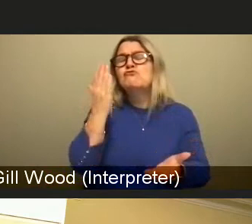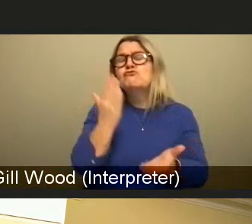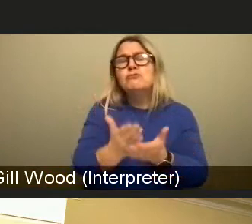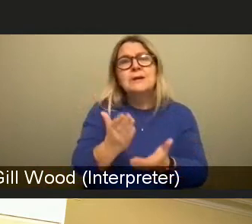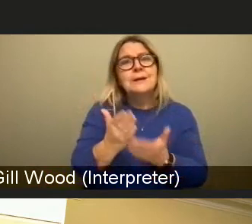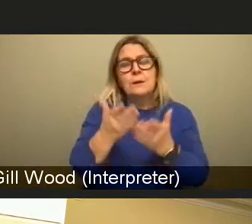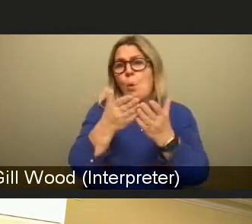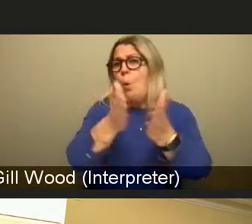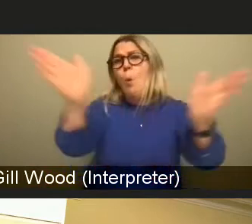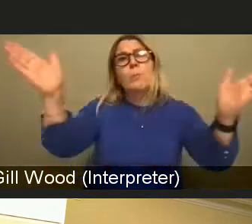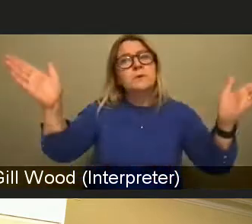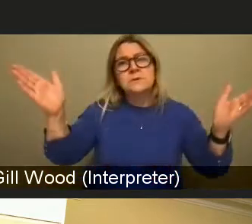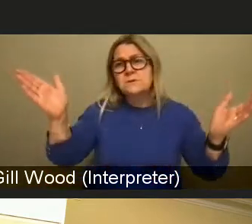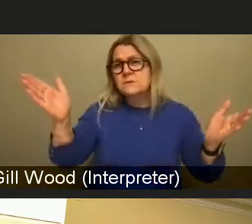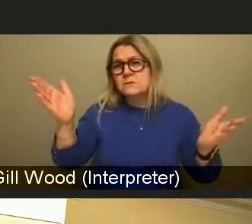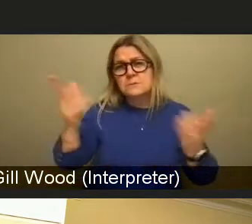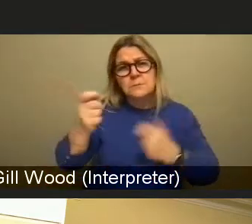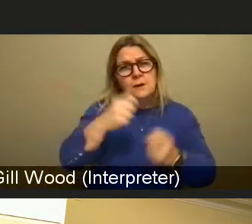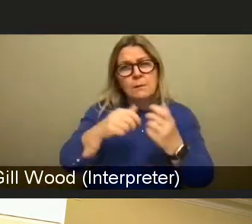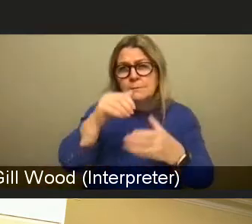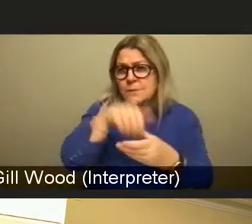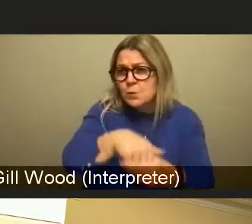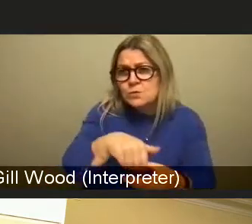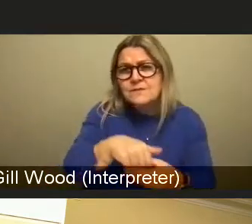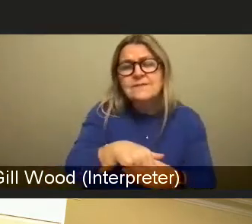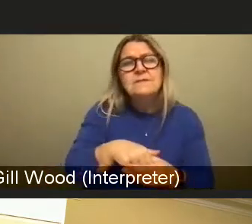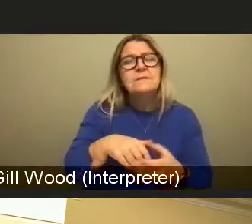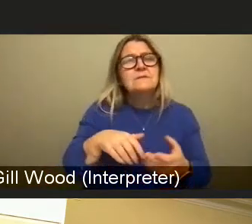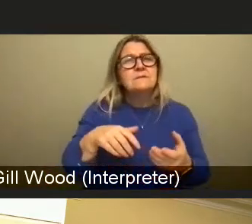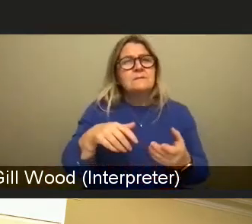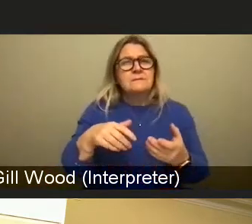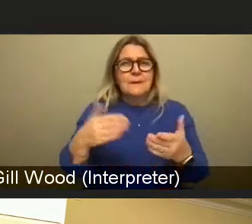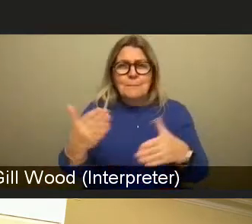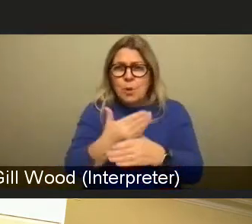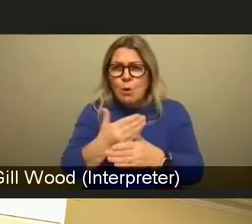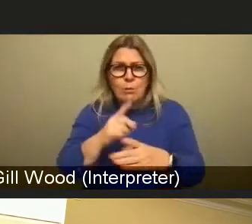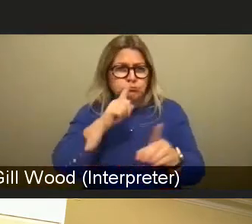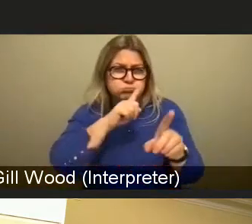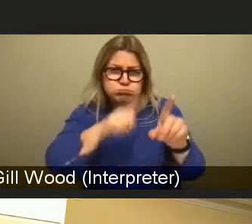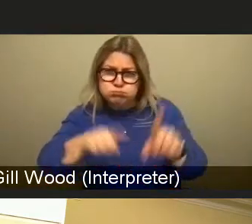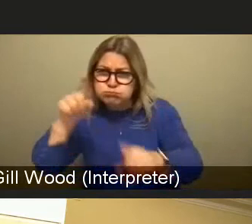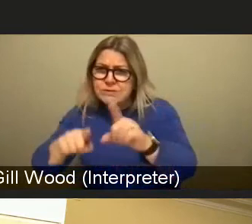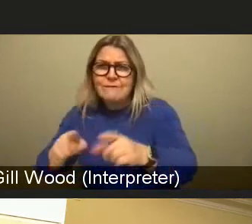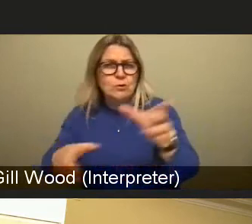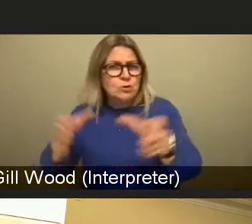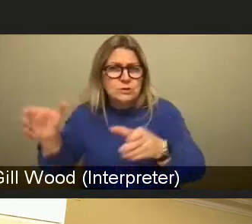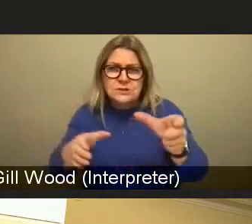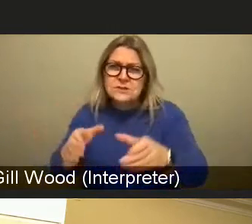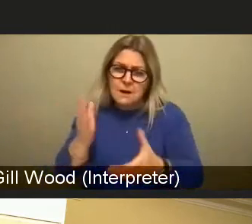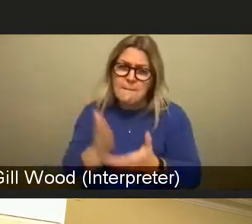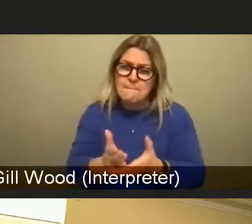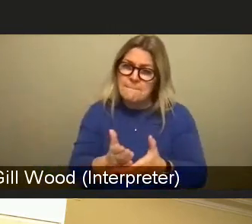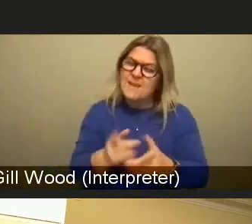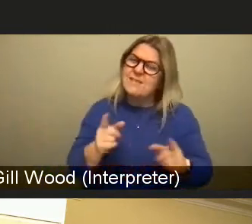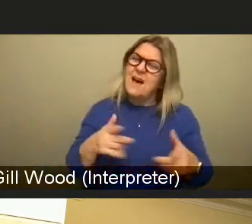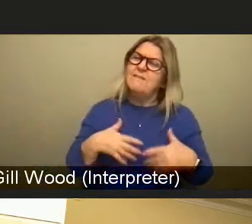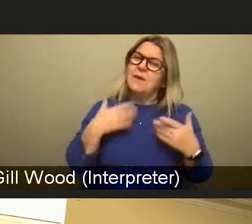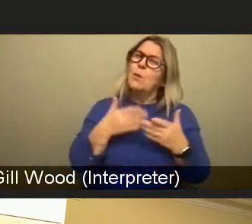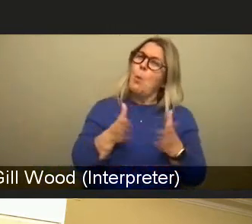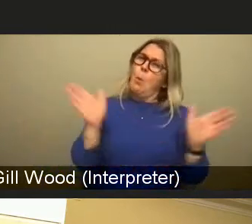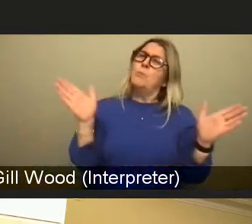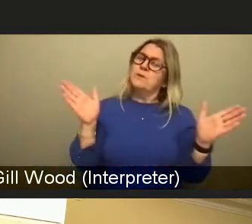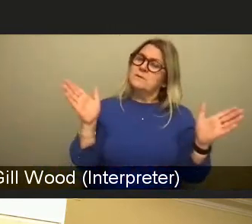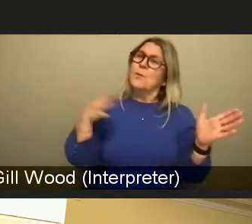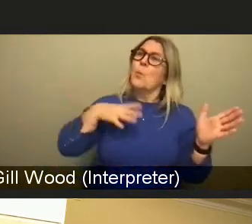to employing lots of different type of people. Just an openness and a willingness